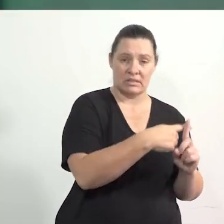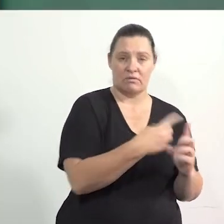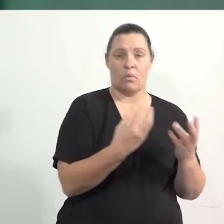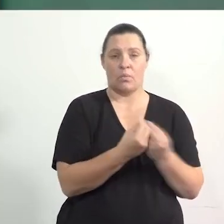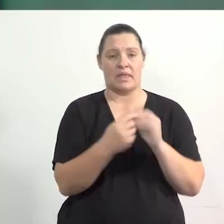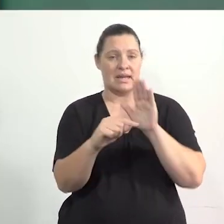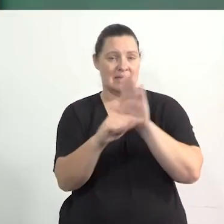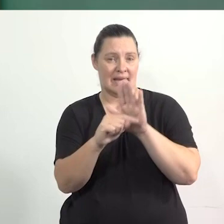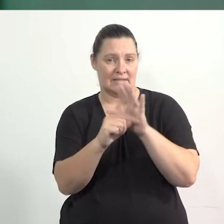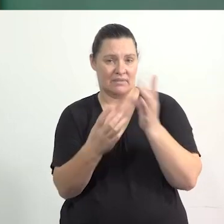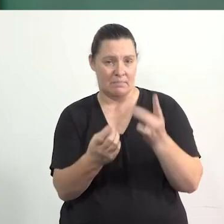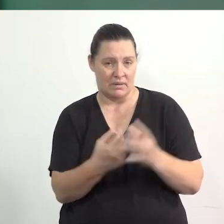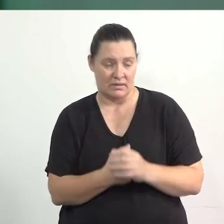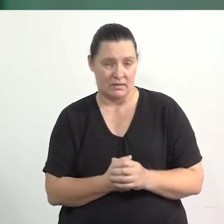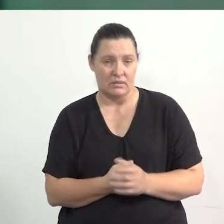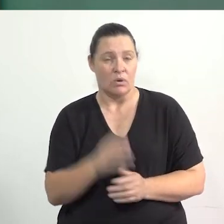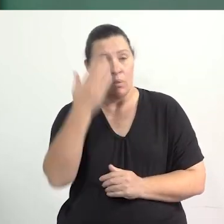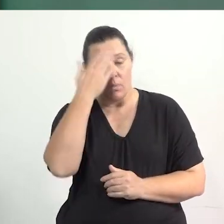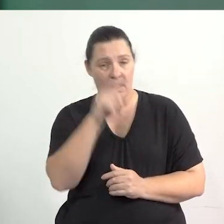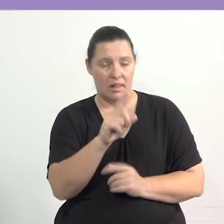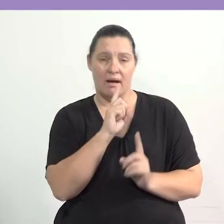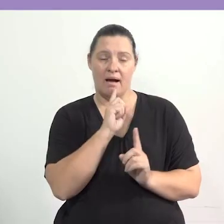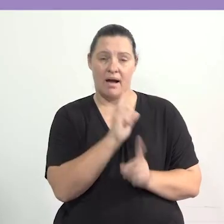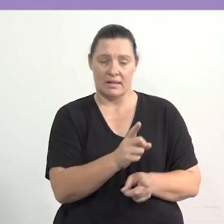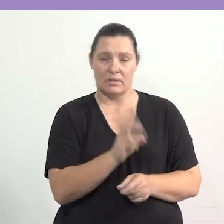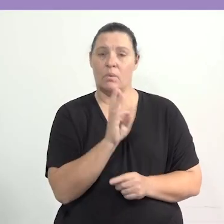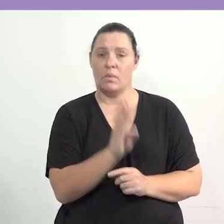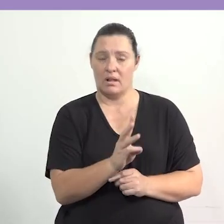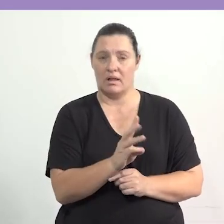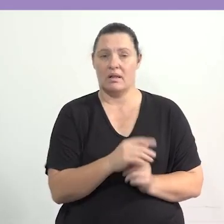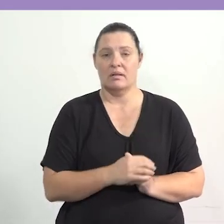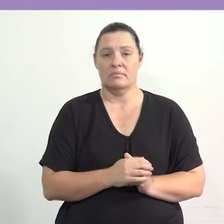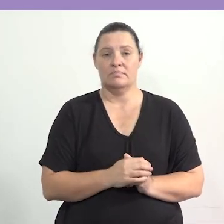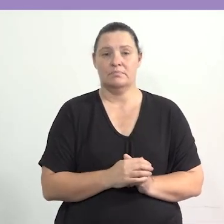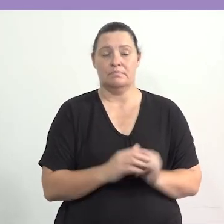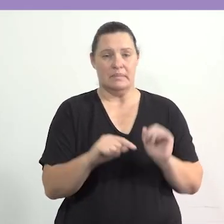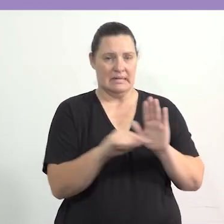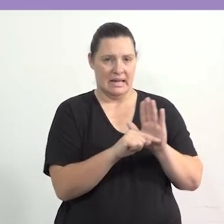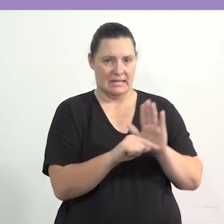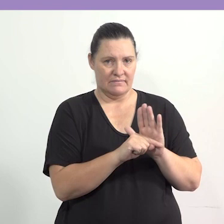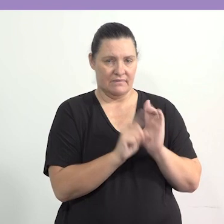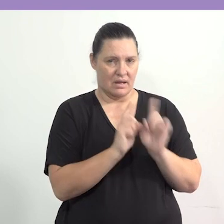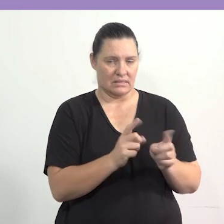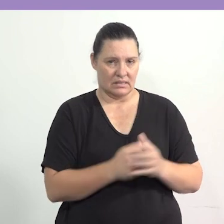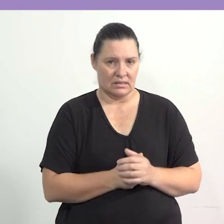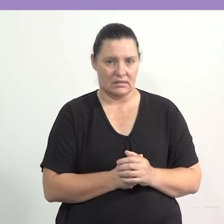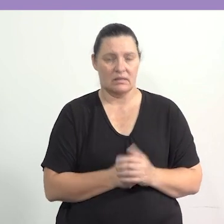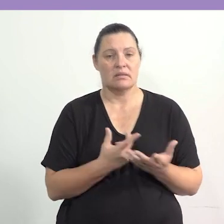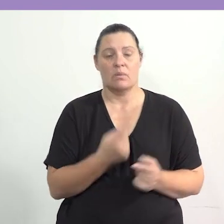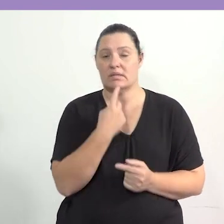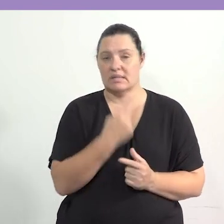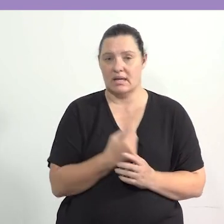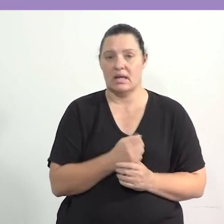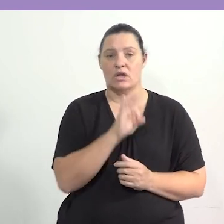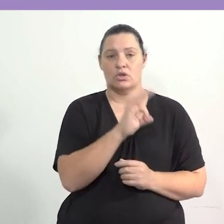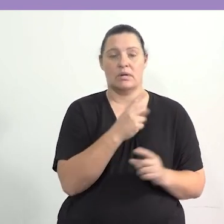number with a negative number. So we know that our answer is going to be a negative answer. Then we are going to